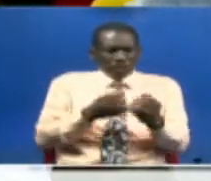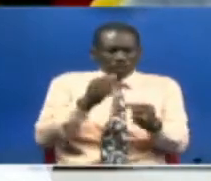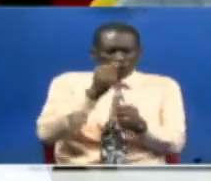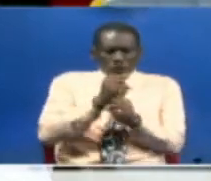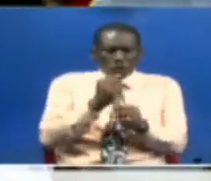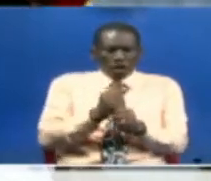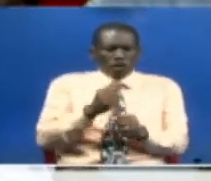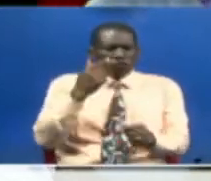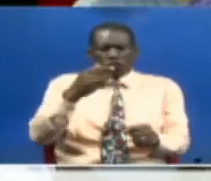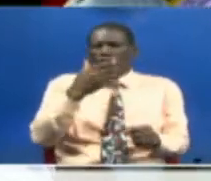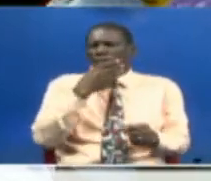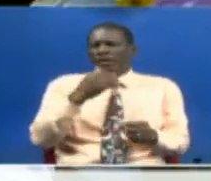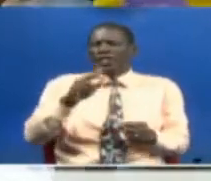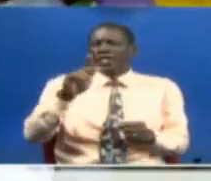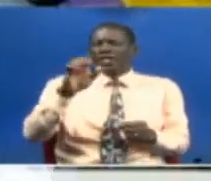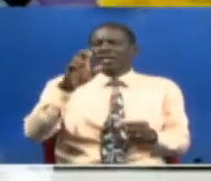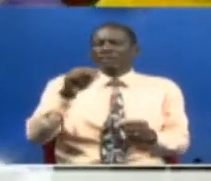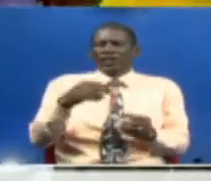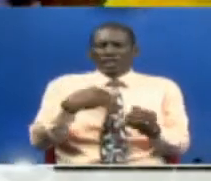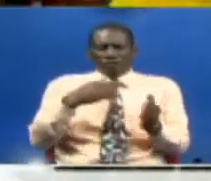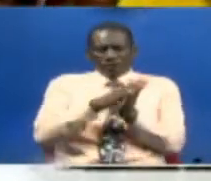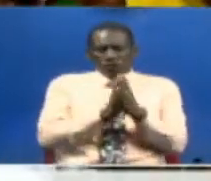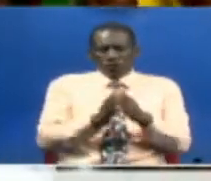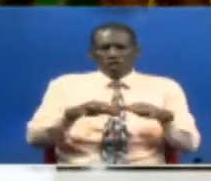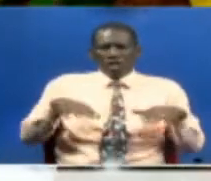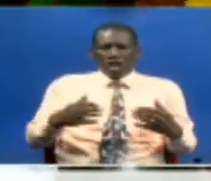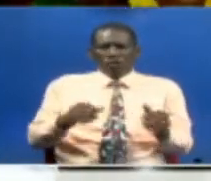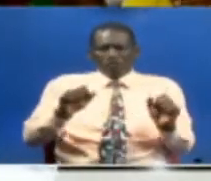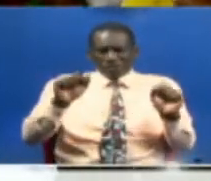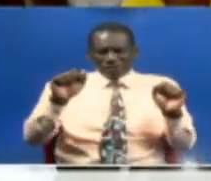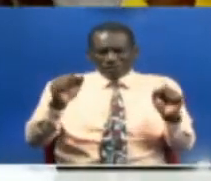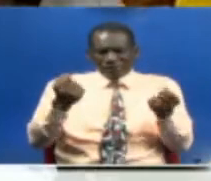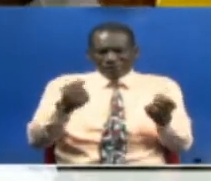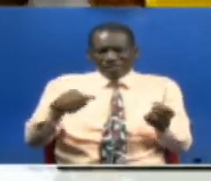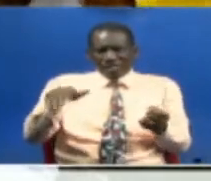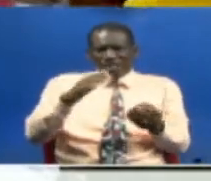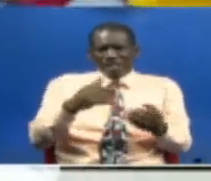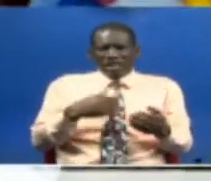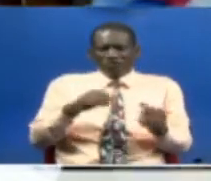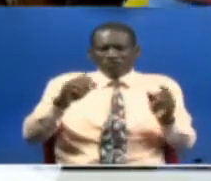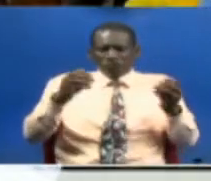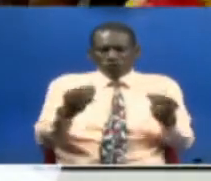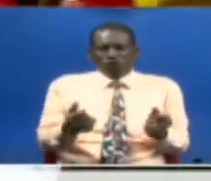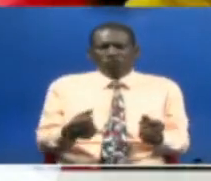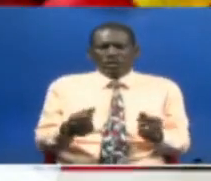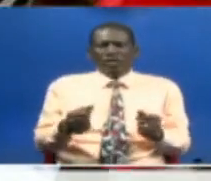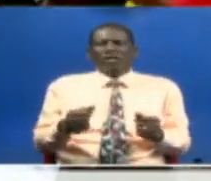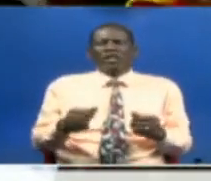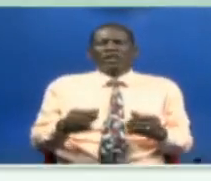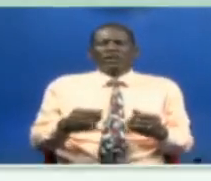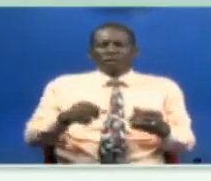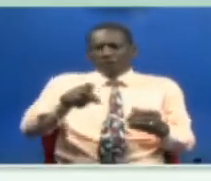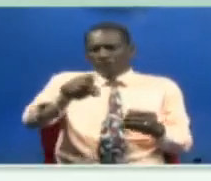masculine. Kevin Mutai brings us the story of how conservation has restored fishing activities in Pate Island.